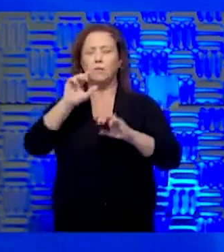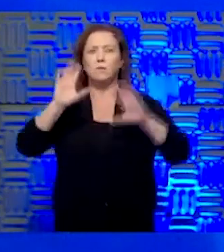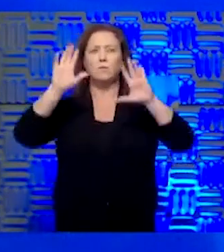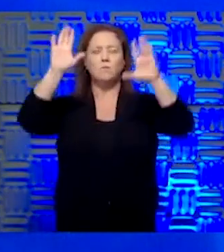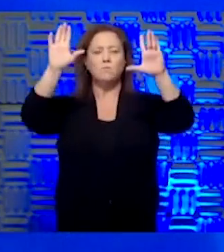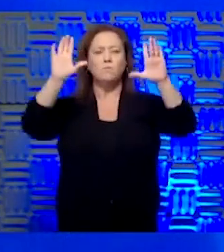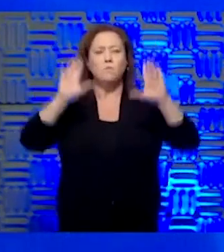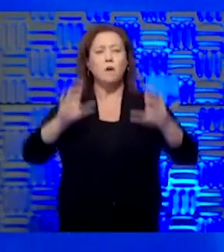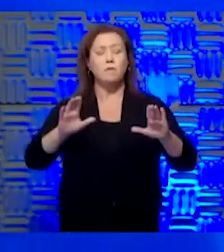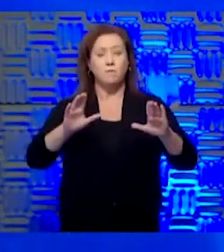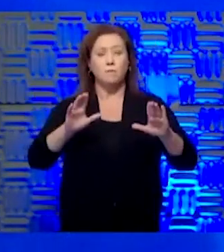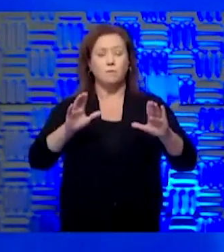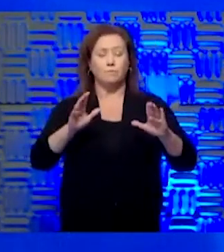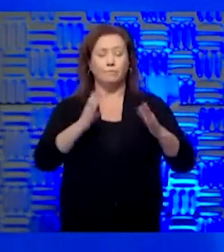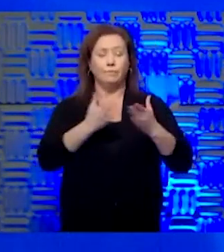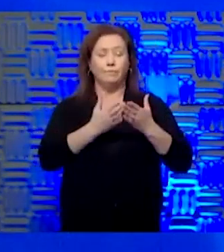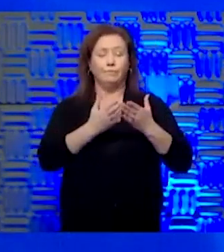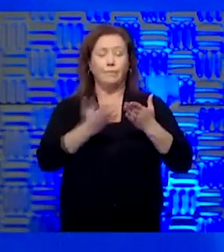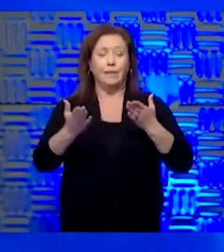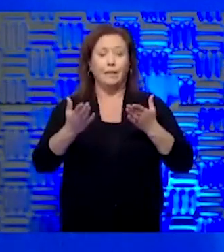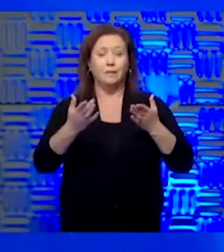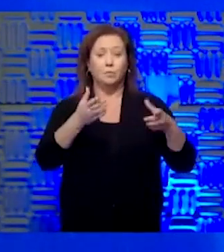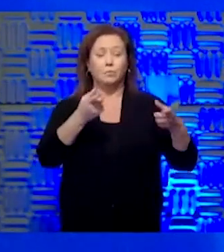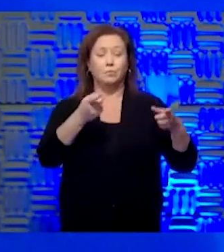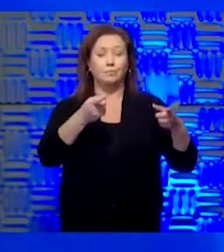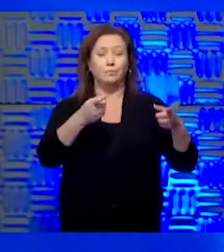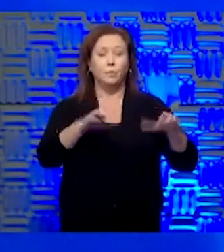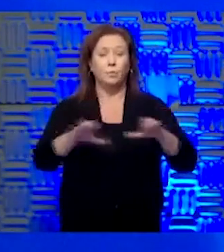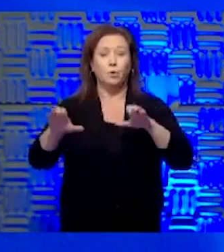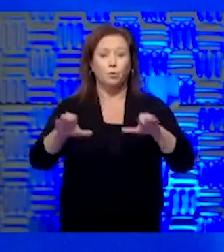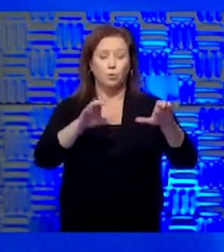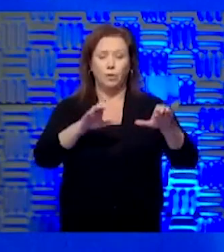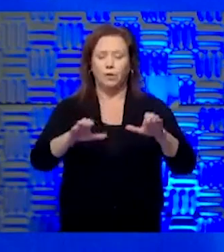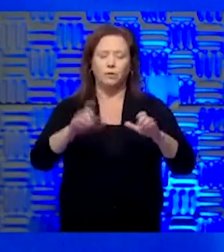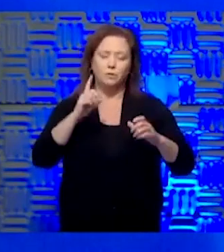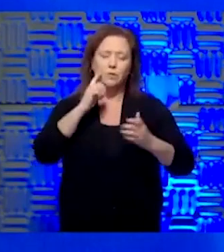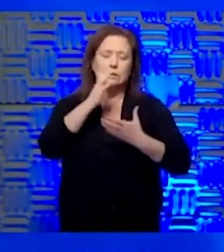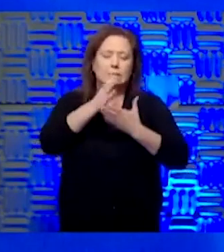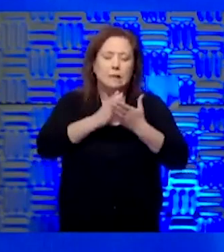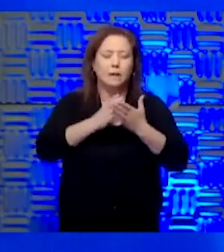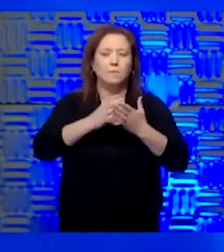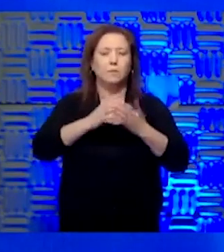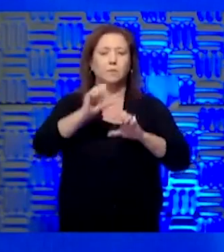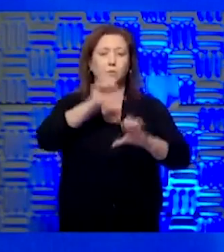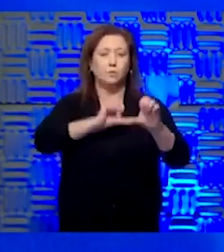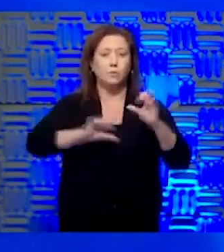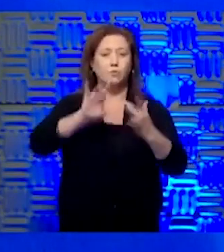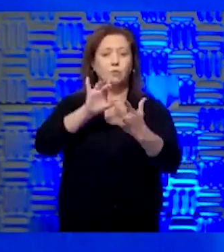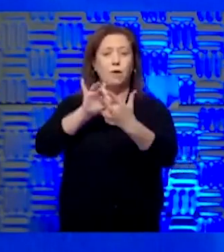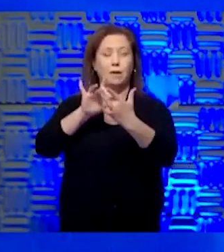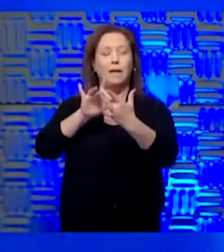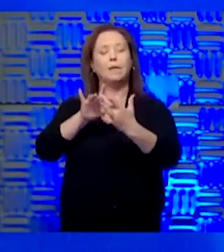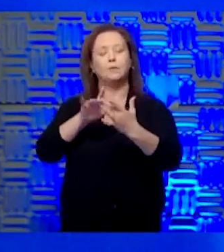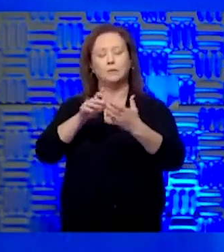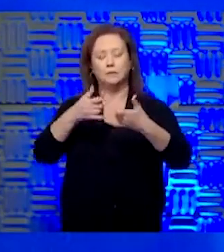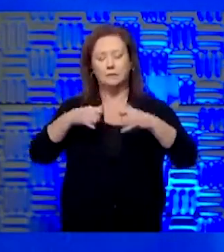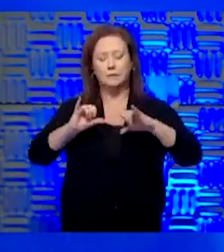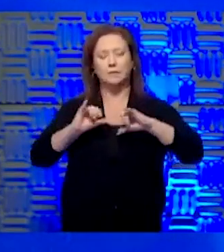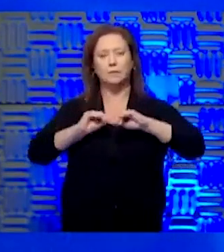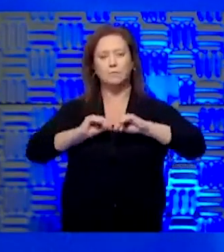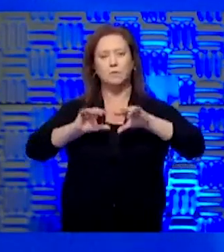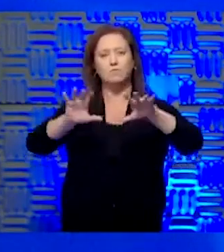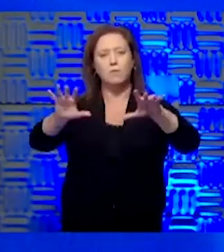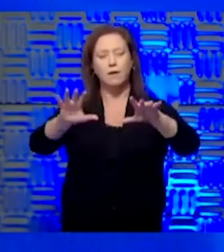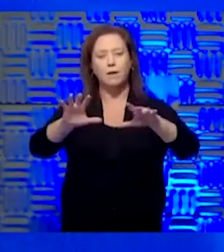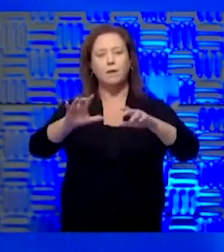measures in place, there's still some social contact, there has to be. And what happens is there's still some spread of the virus, especially in like